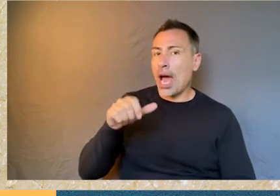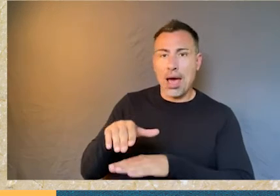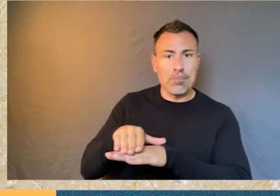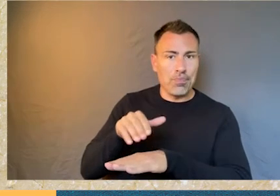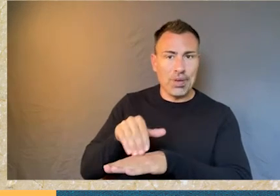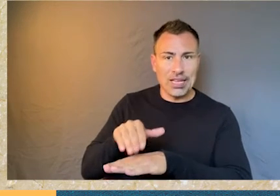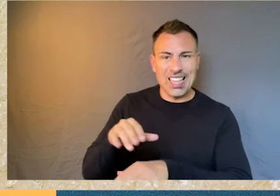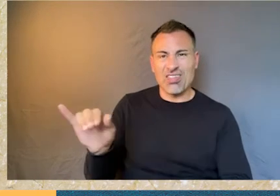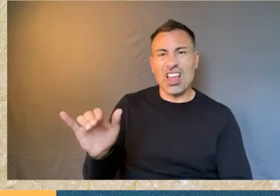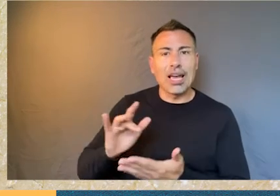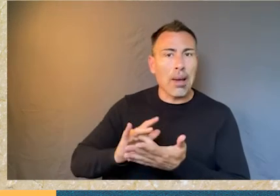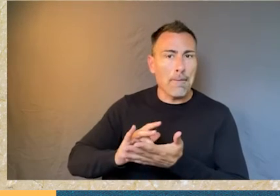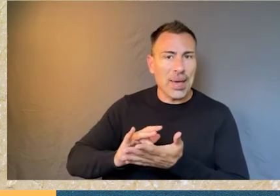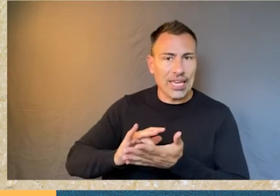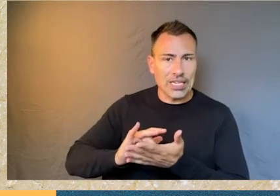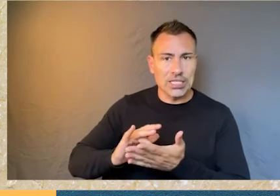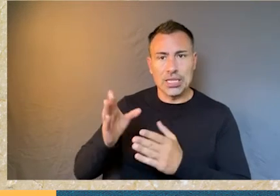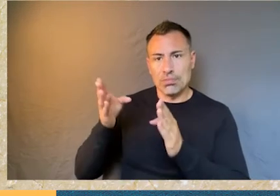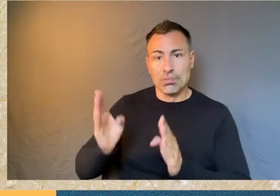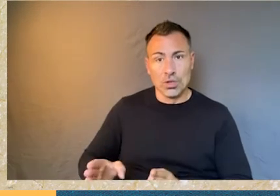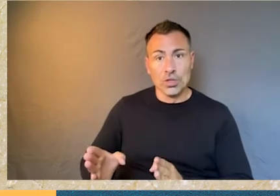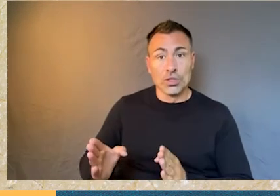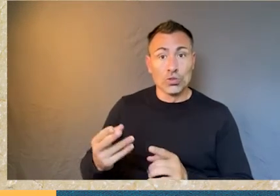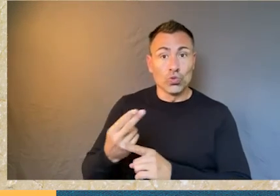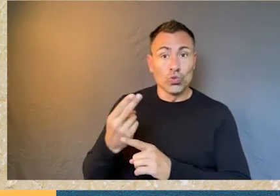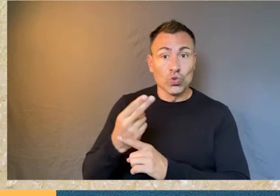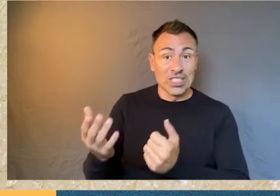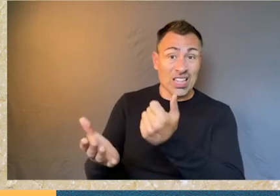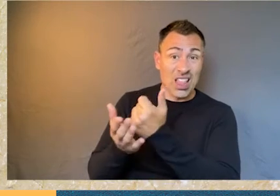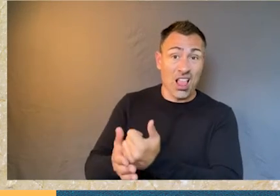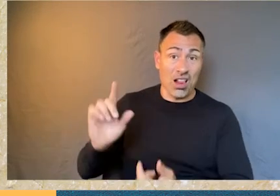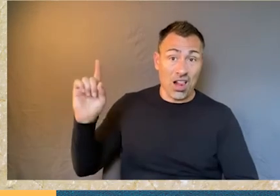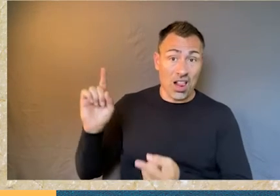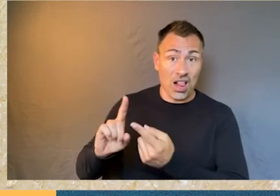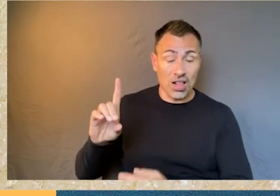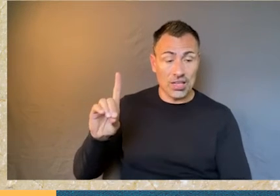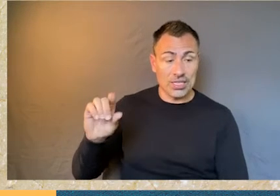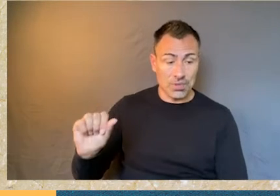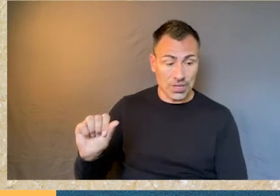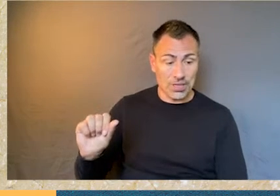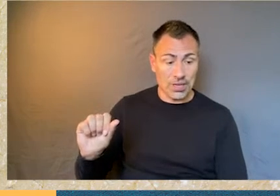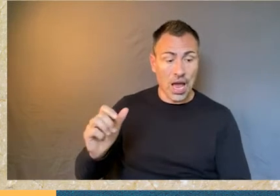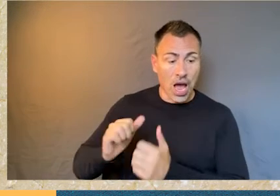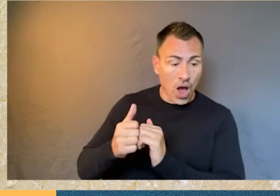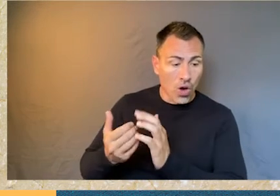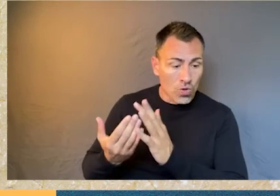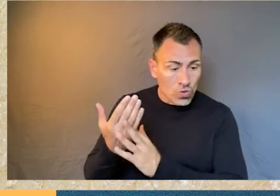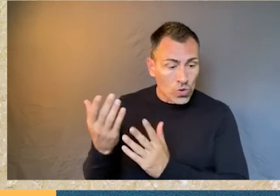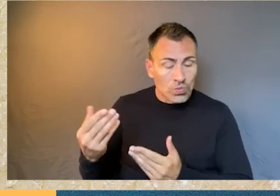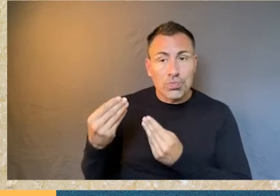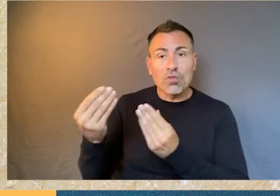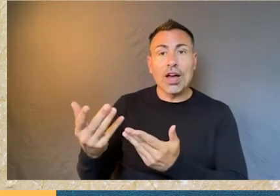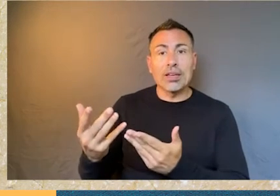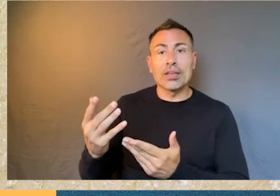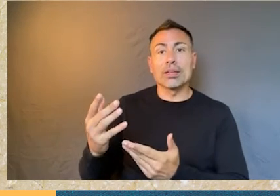like medications that a person takes to mitigate the effect of a disability by providing emotional support,